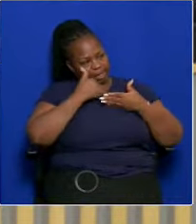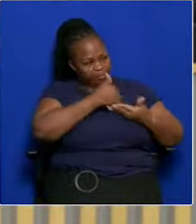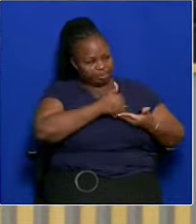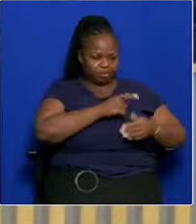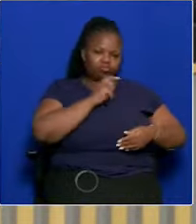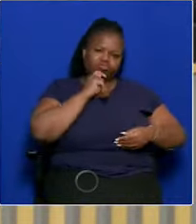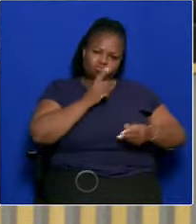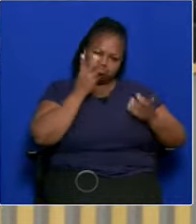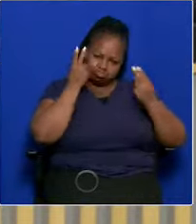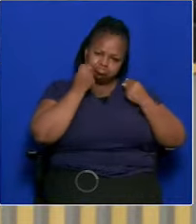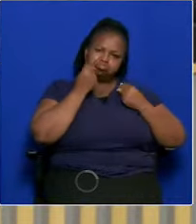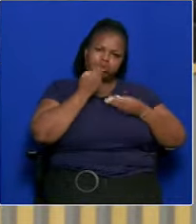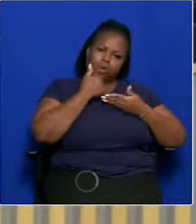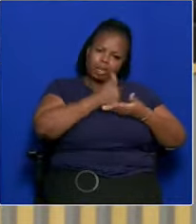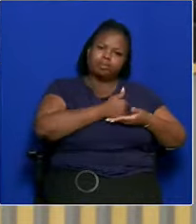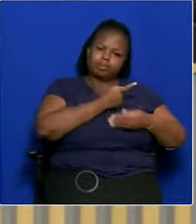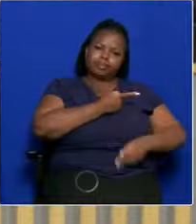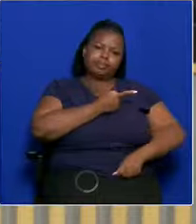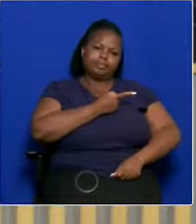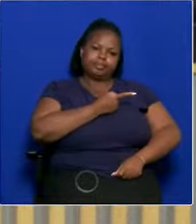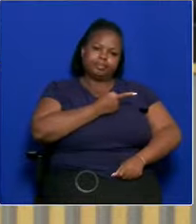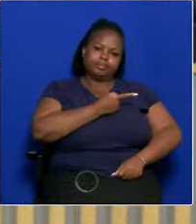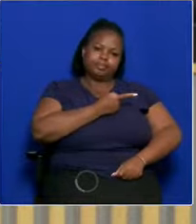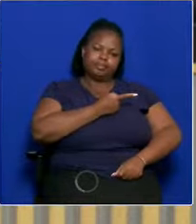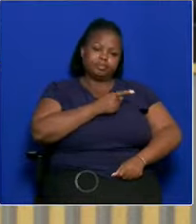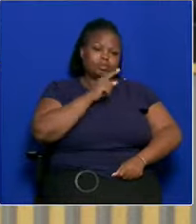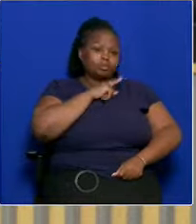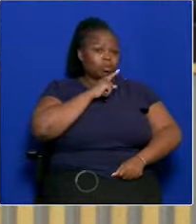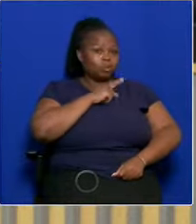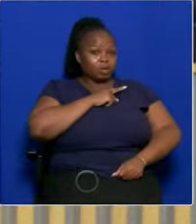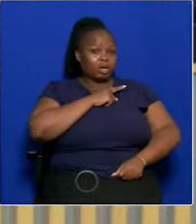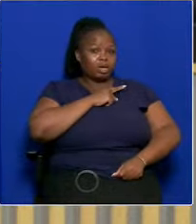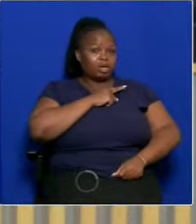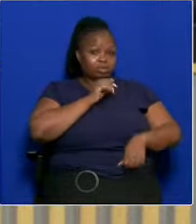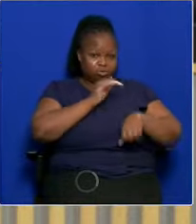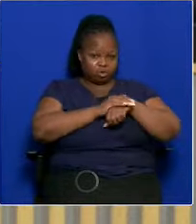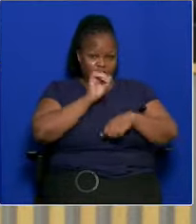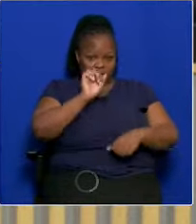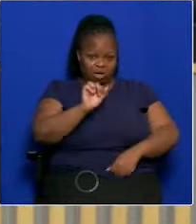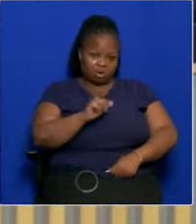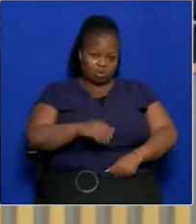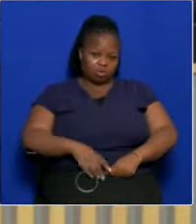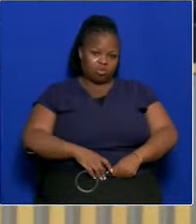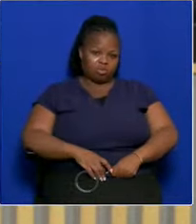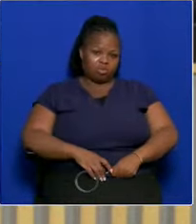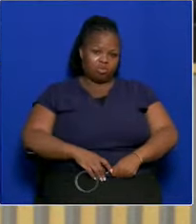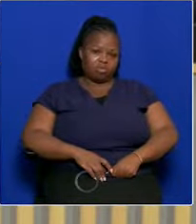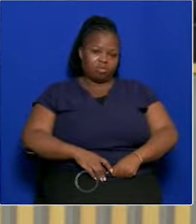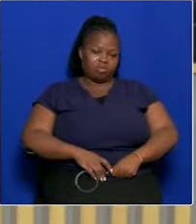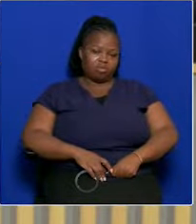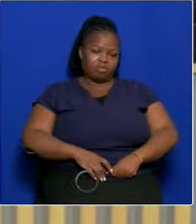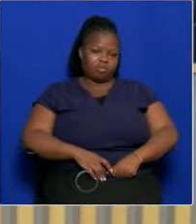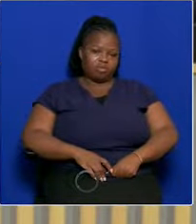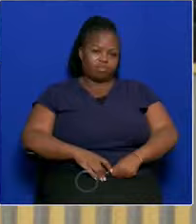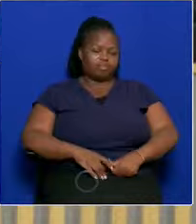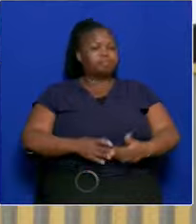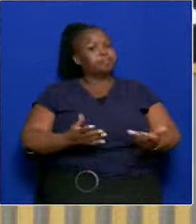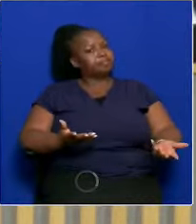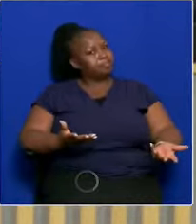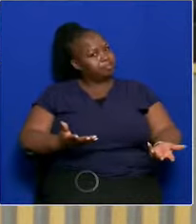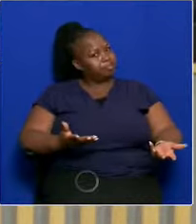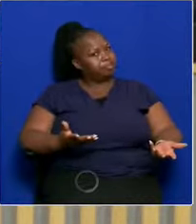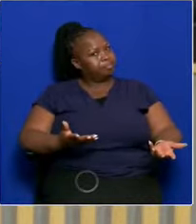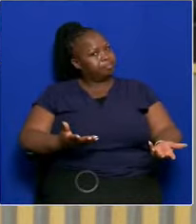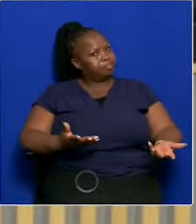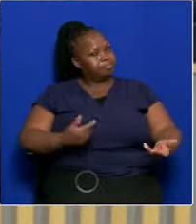positions on the basis that it is your friend who's being troubled. That's what I'm suggesting